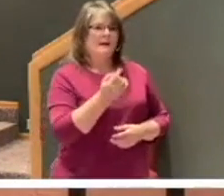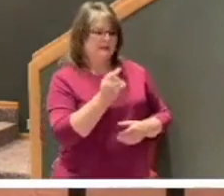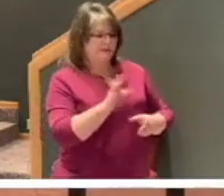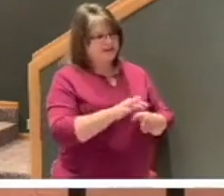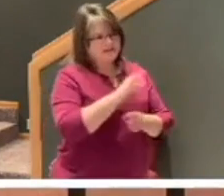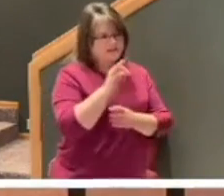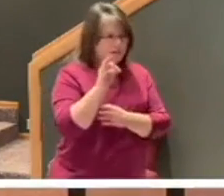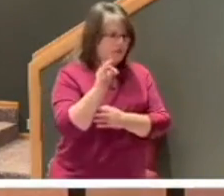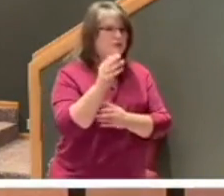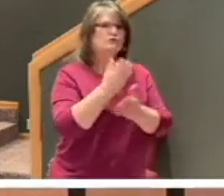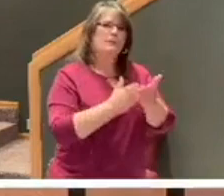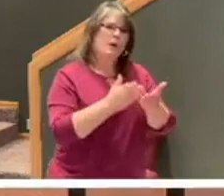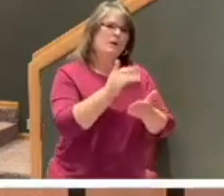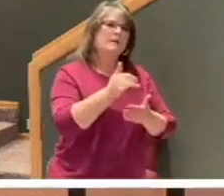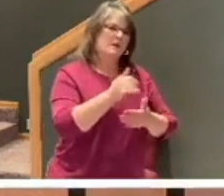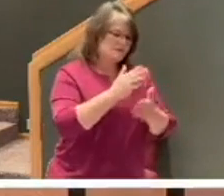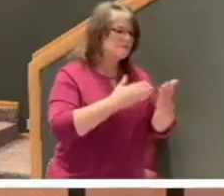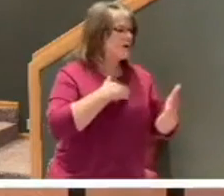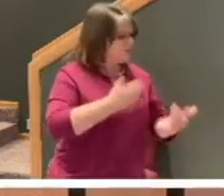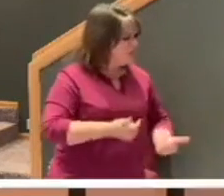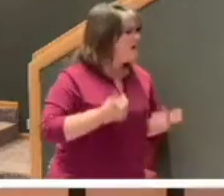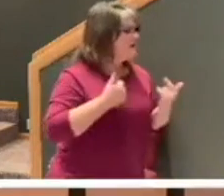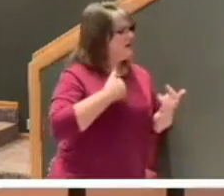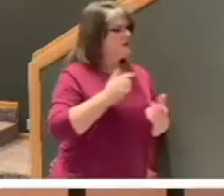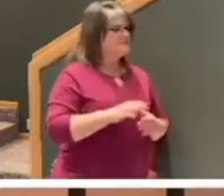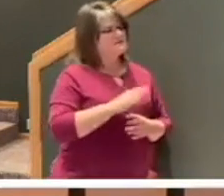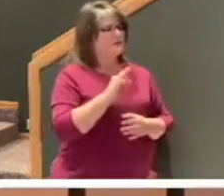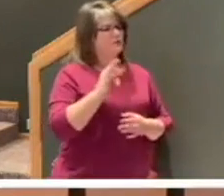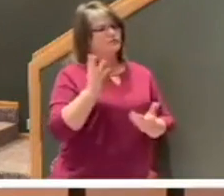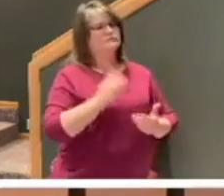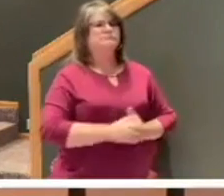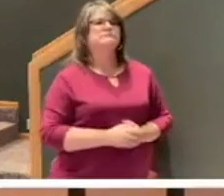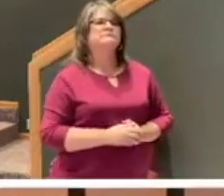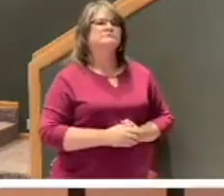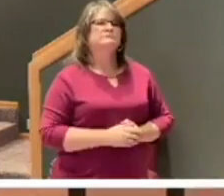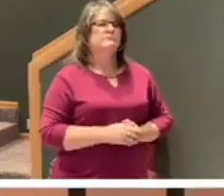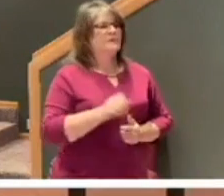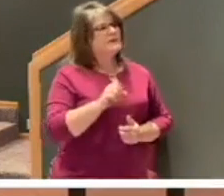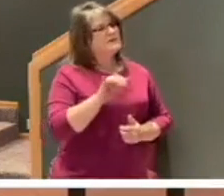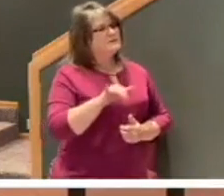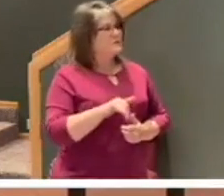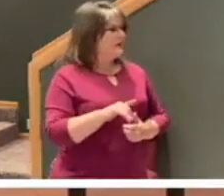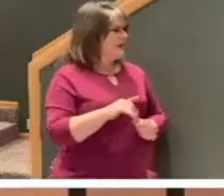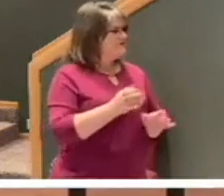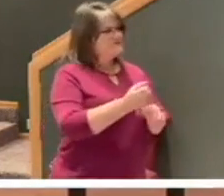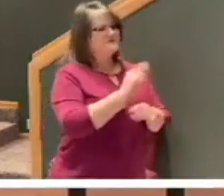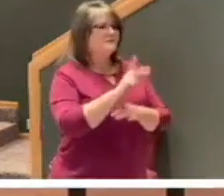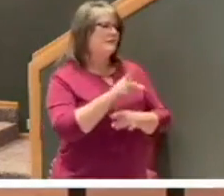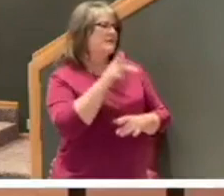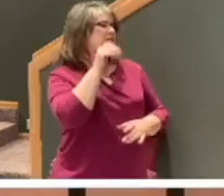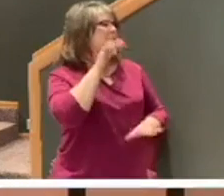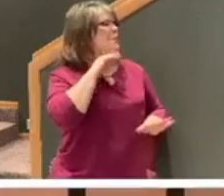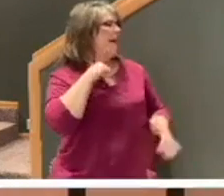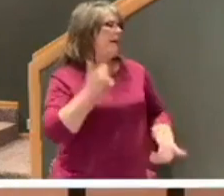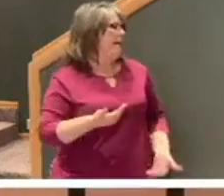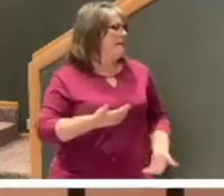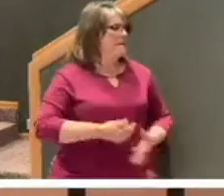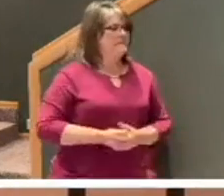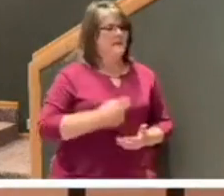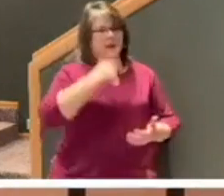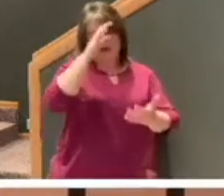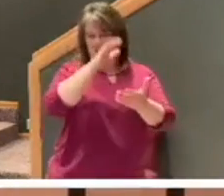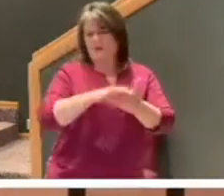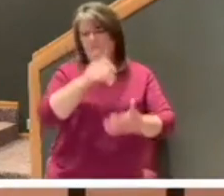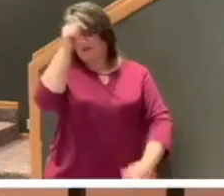spiritual sliver there. That's part of my life. I am spiritual after all, and so that kind of just makes up who I am, you know. I believe